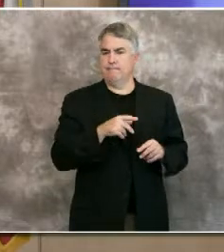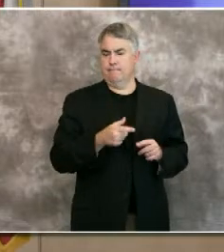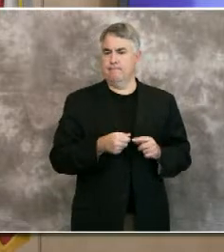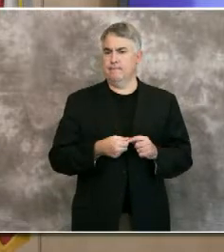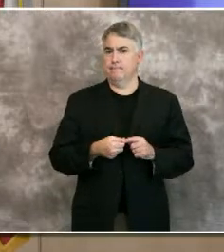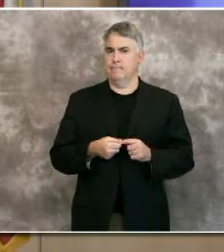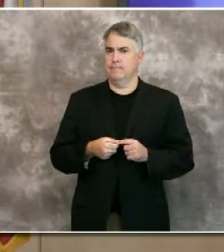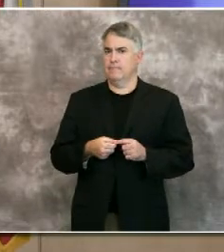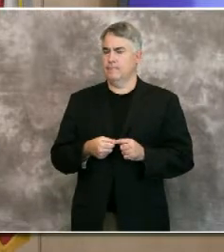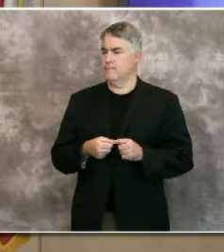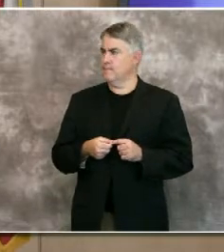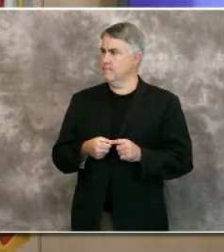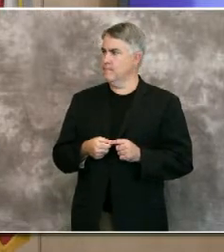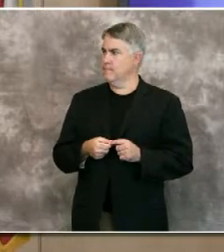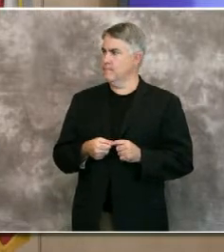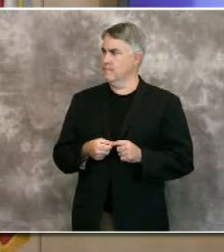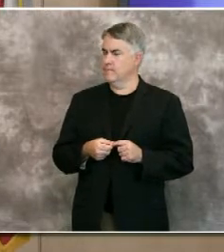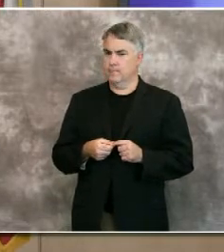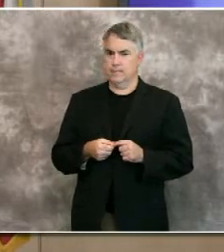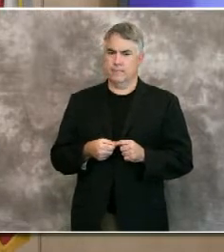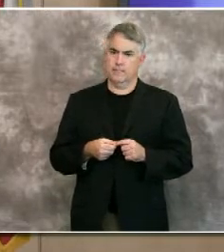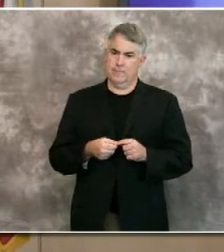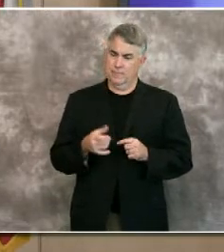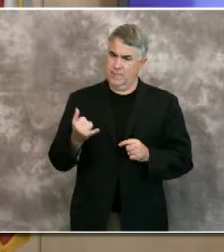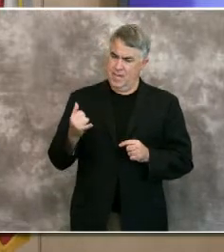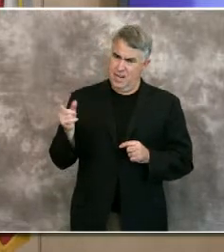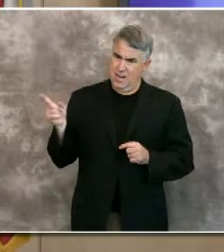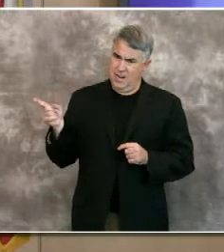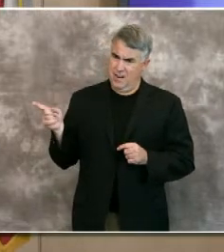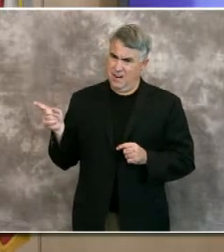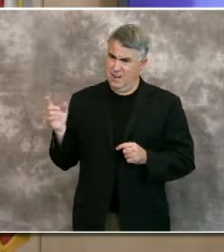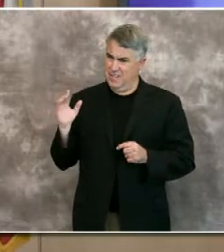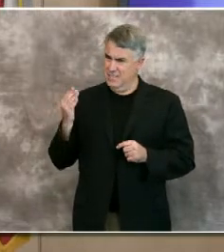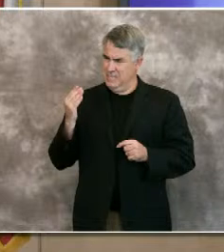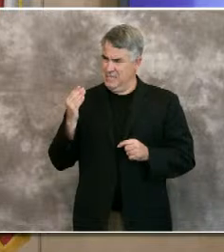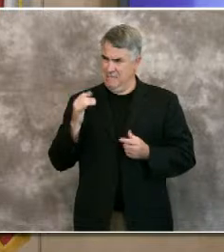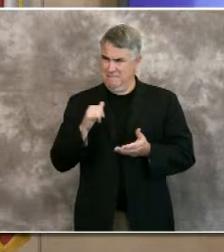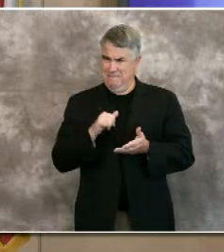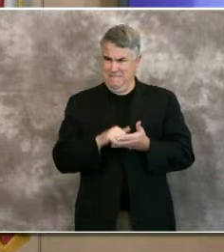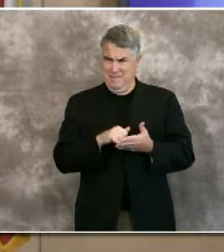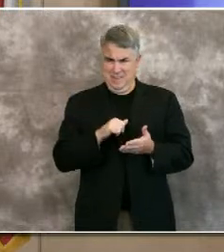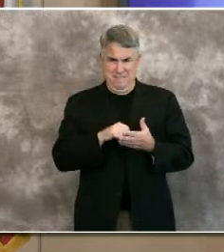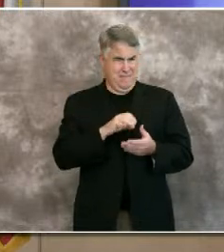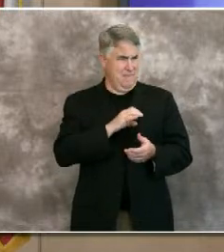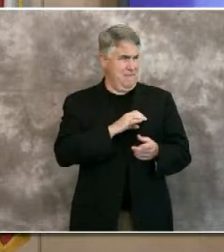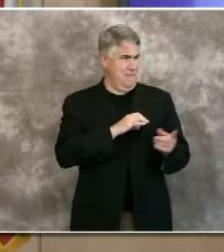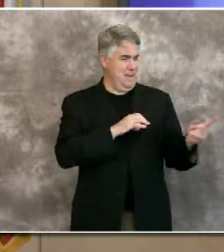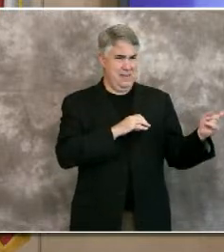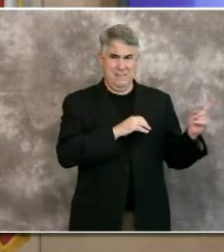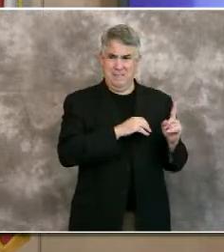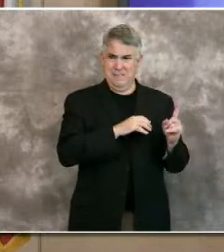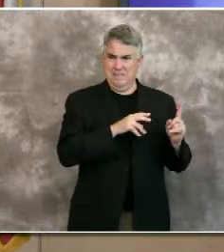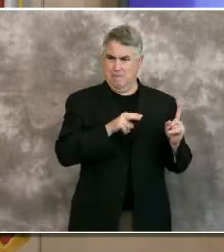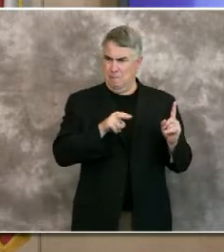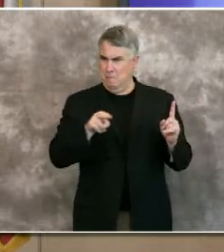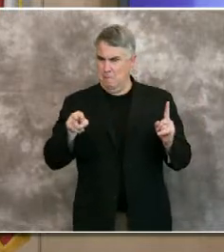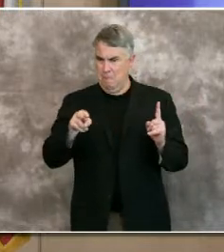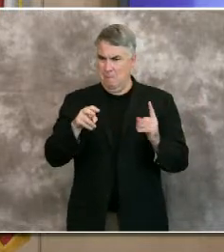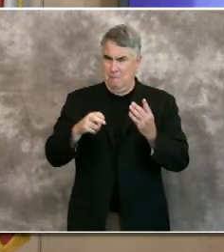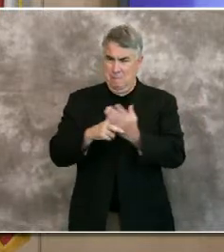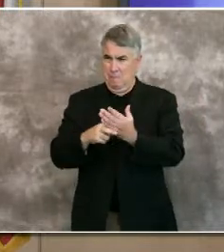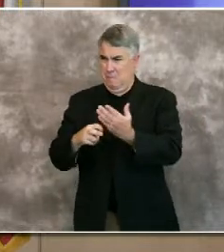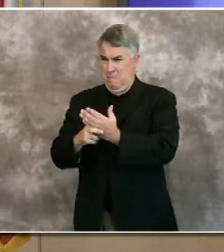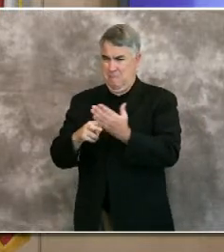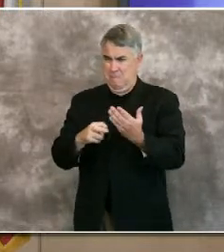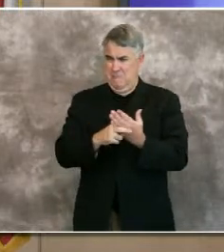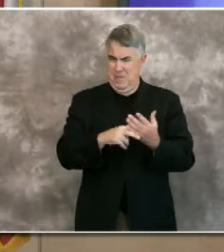of Public Health. At this time, I mean, it seems unrealistic that you would have law enforcement able to ticket or cite people for not